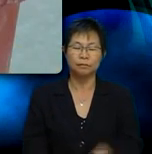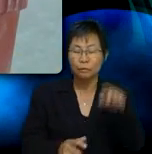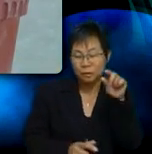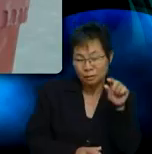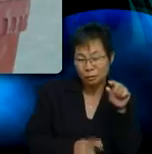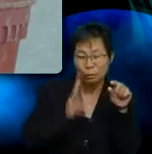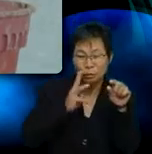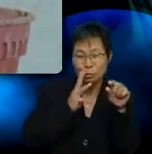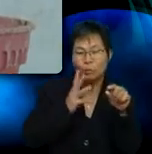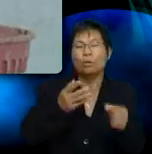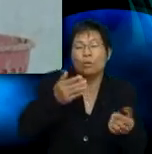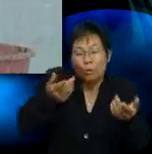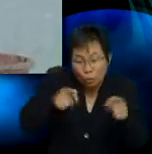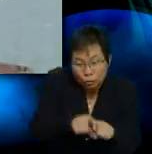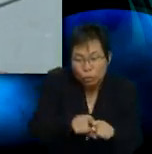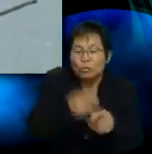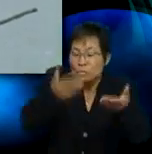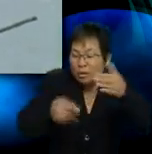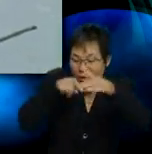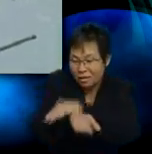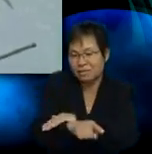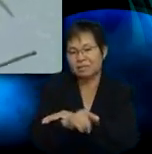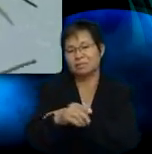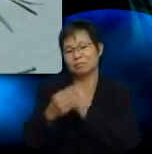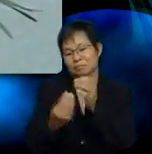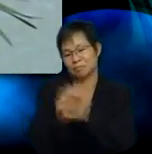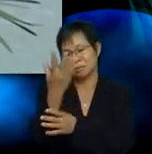Too little water also may kill them.